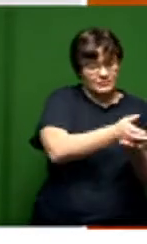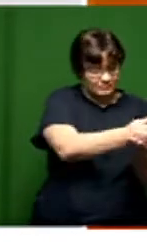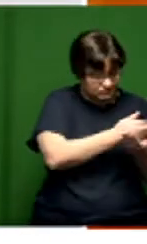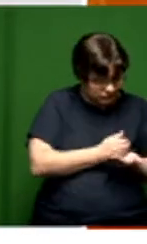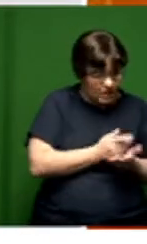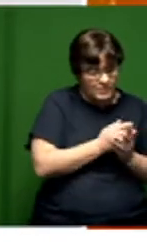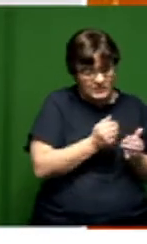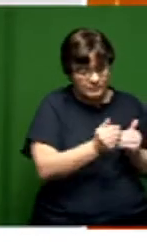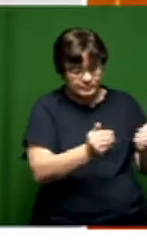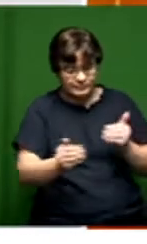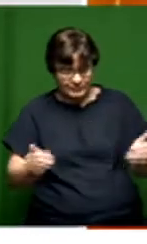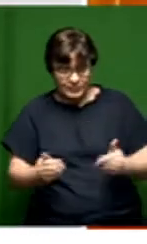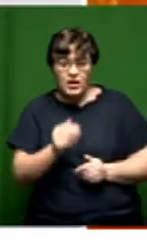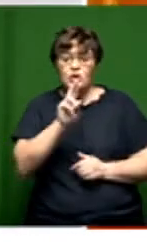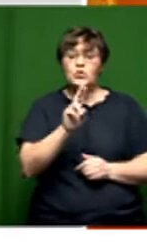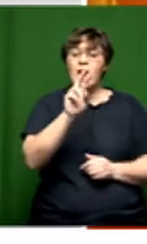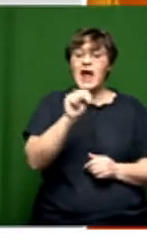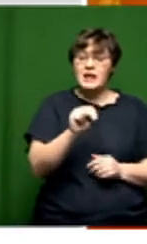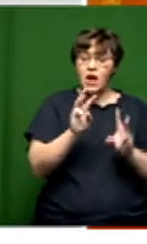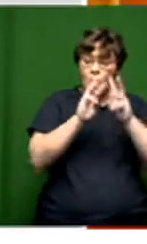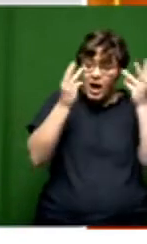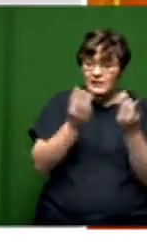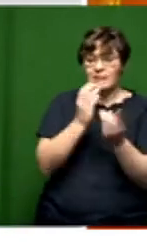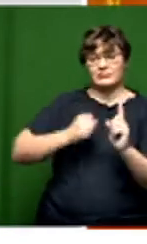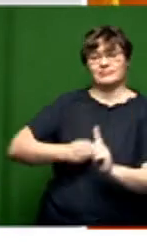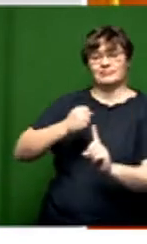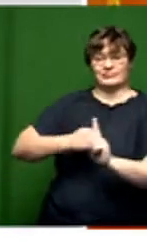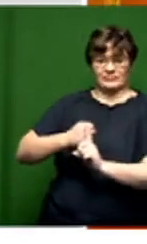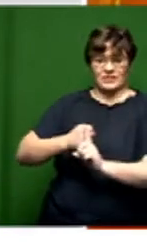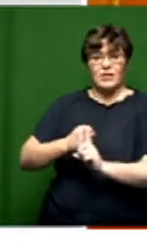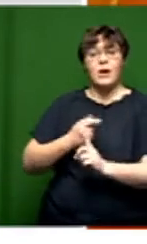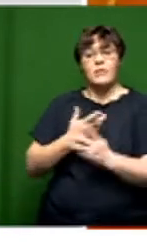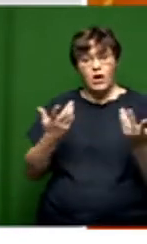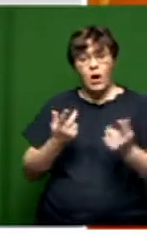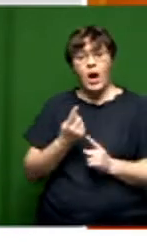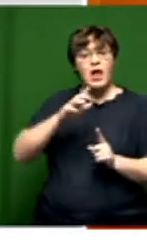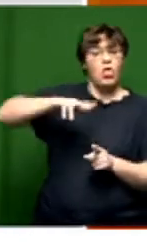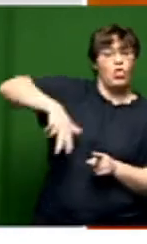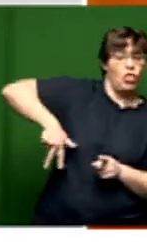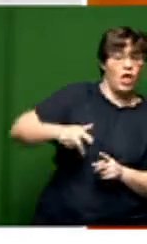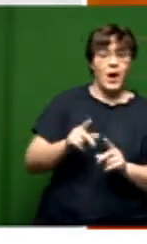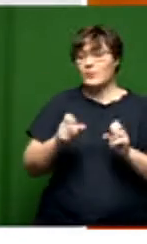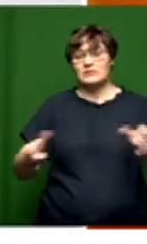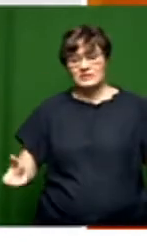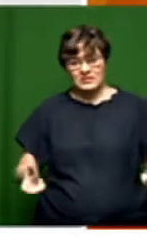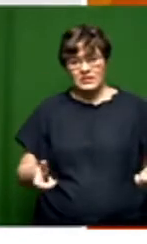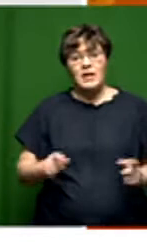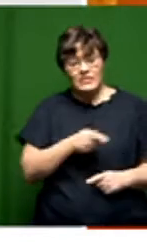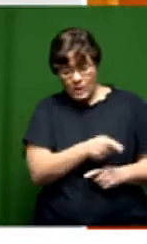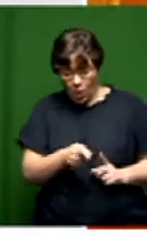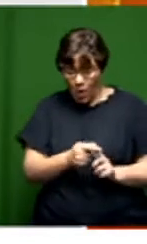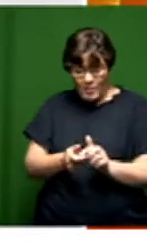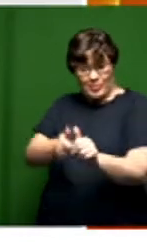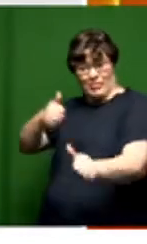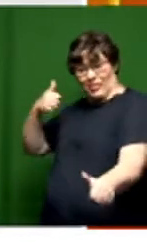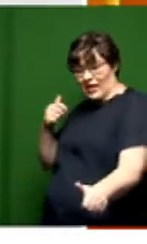important that the UN as a whole advocates for is to leave no one behind and to reach those furthest behind first.